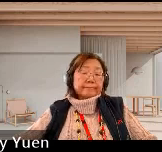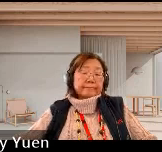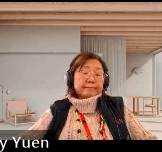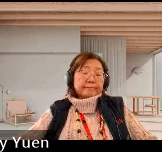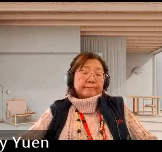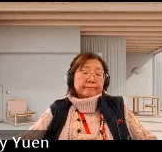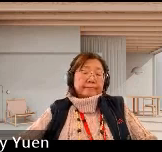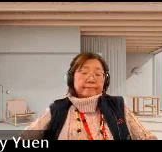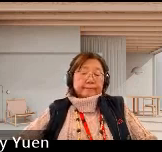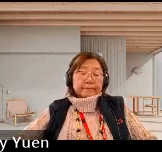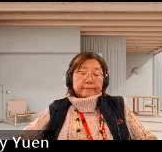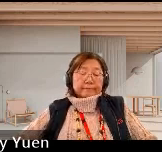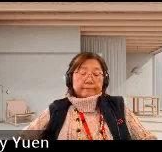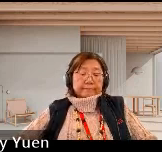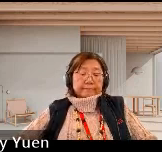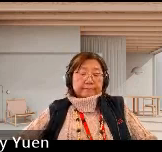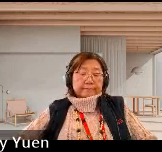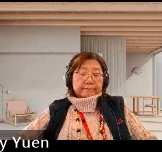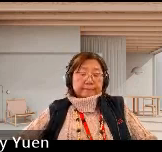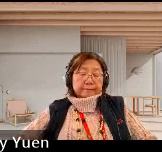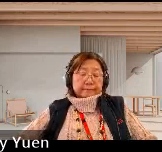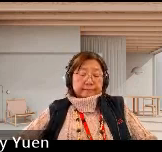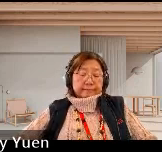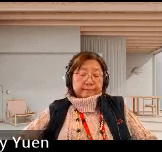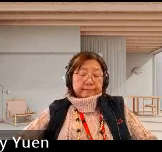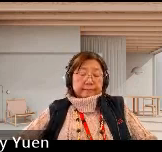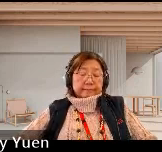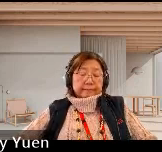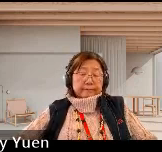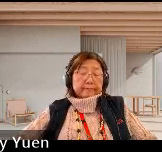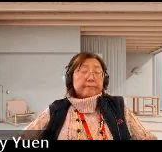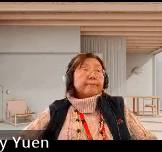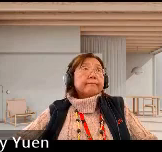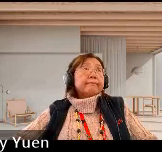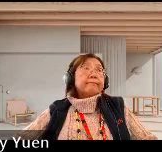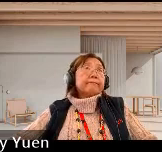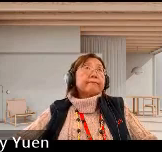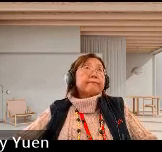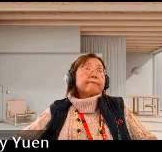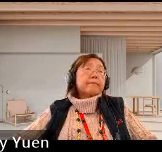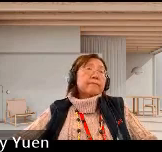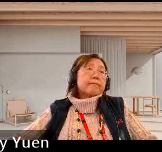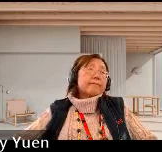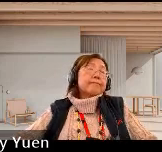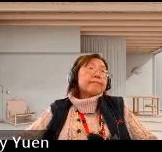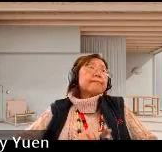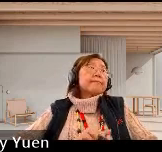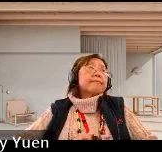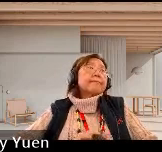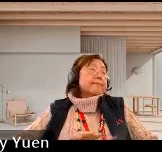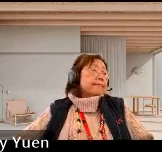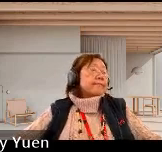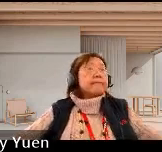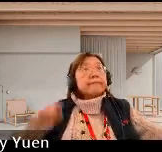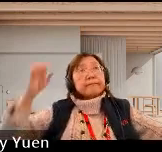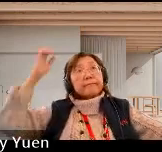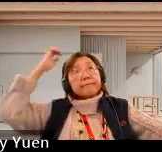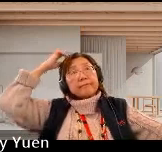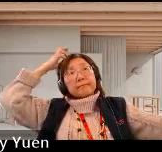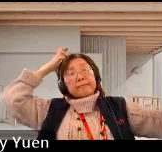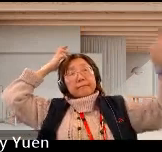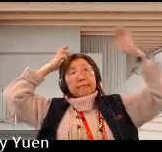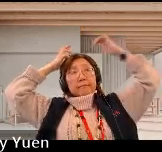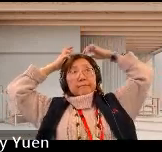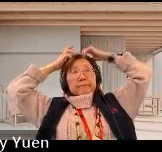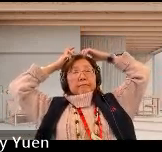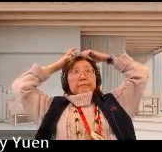can in many ways, I guess, influence the trajectory of some of those changes and how a person lives with those changes